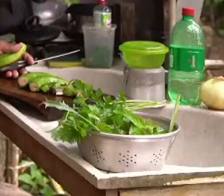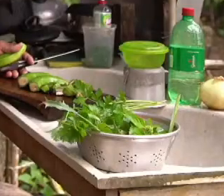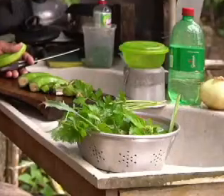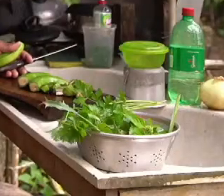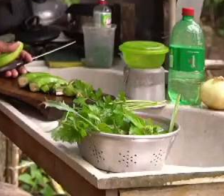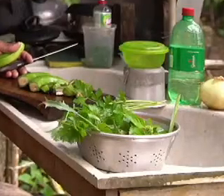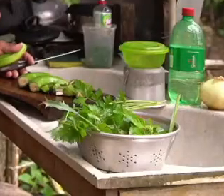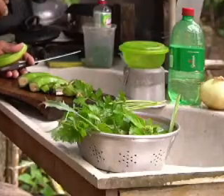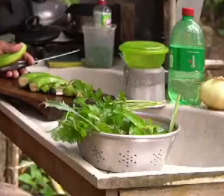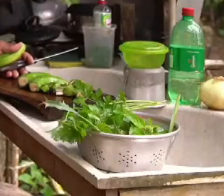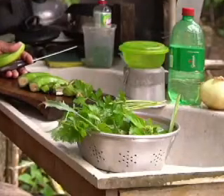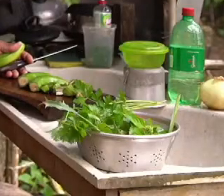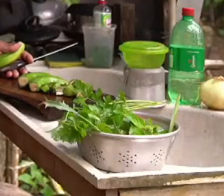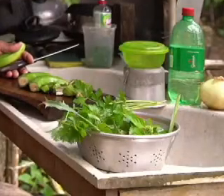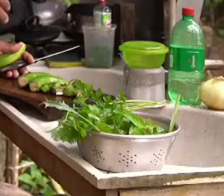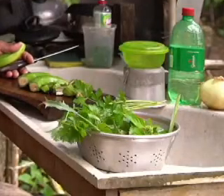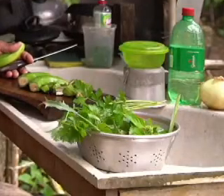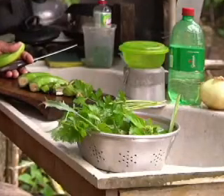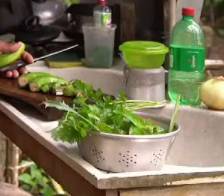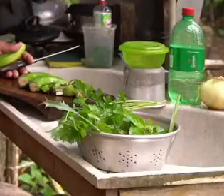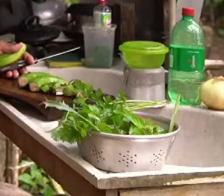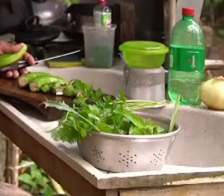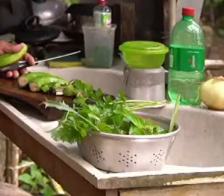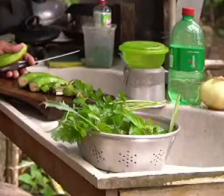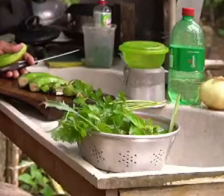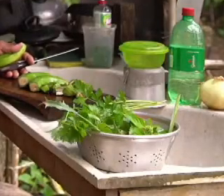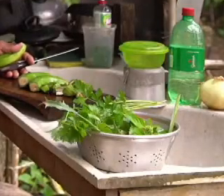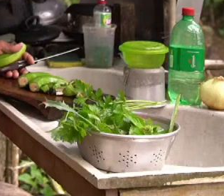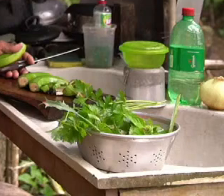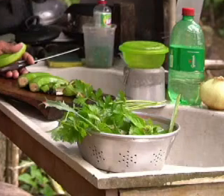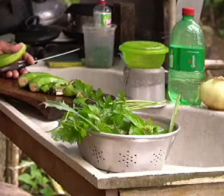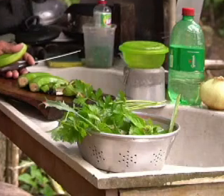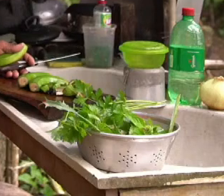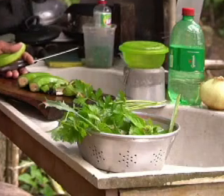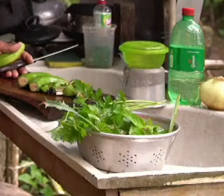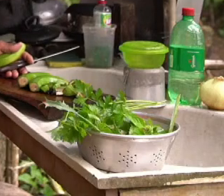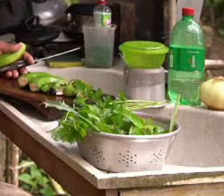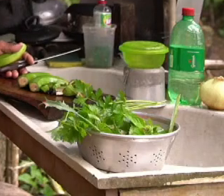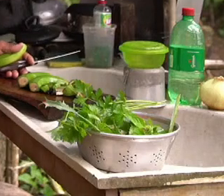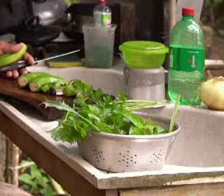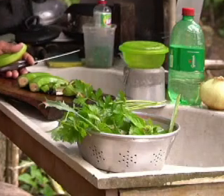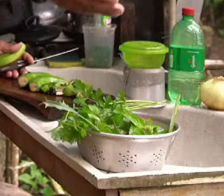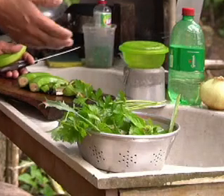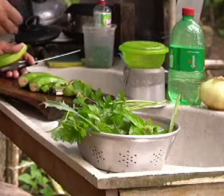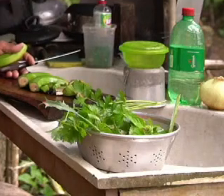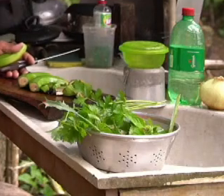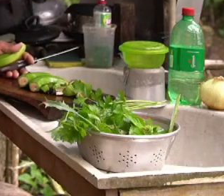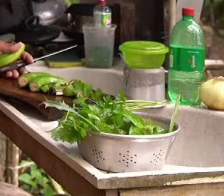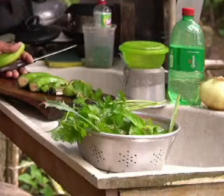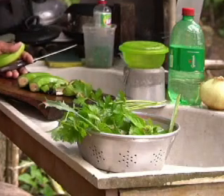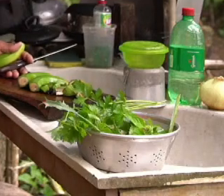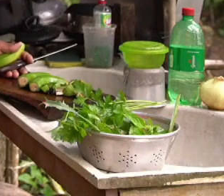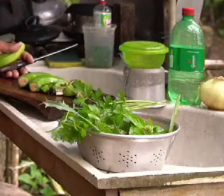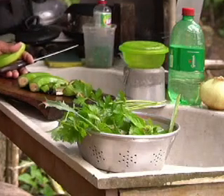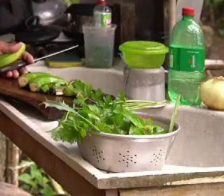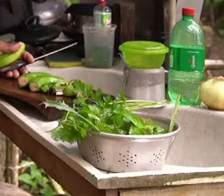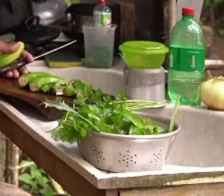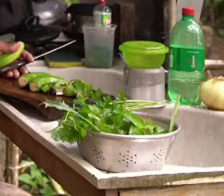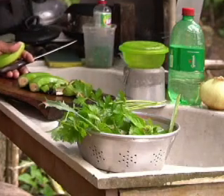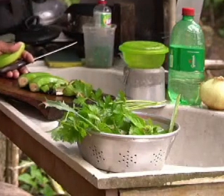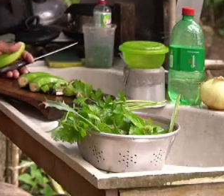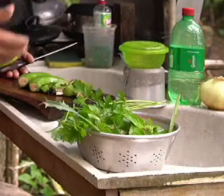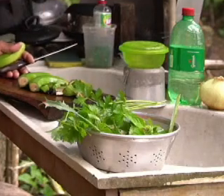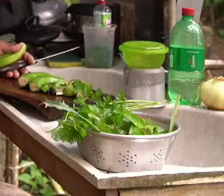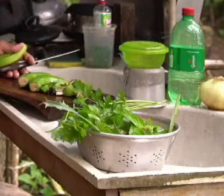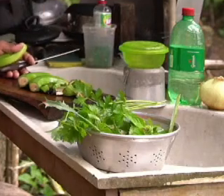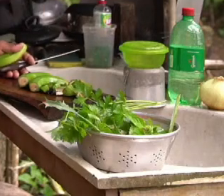People today that only depend on industrialization, this unbridled commerce, felling trees,